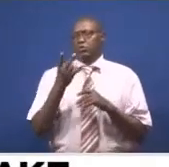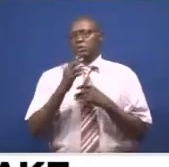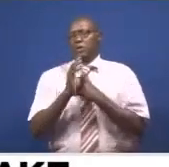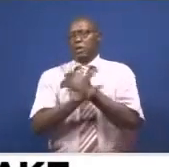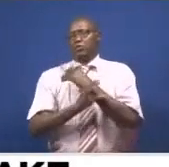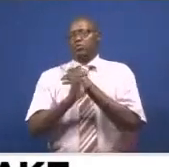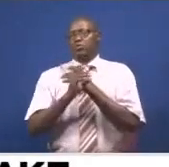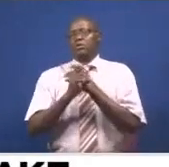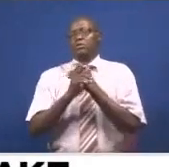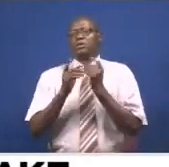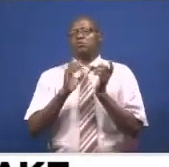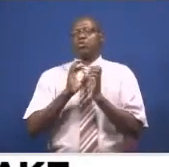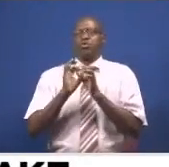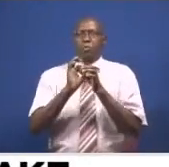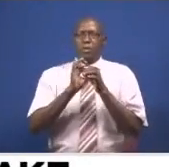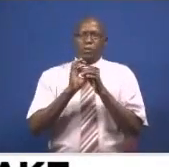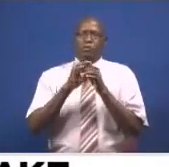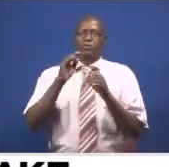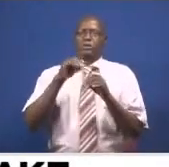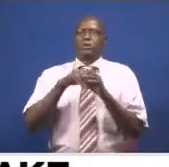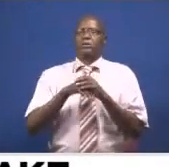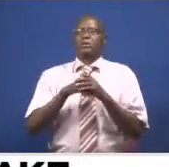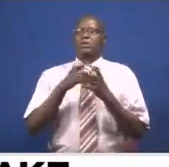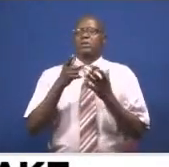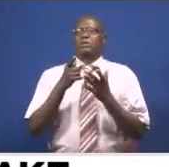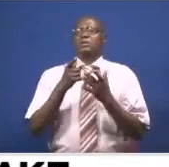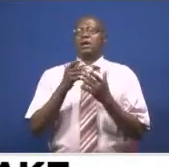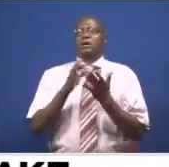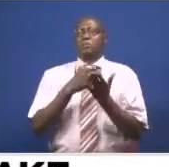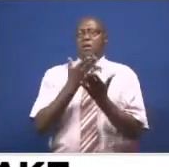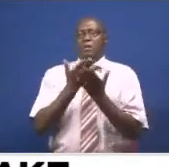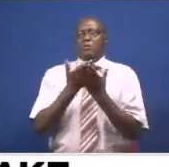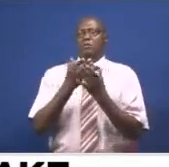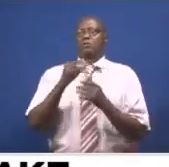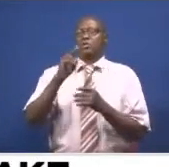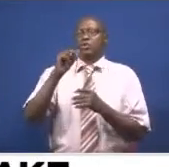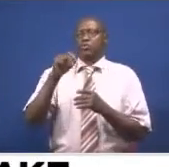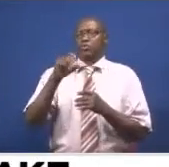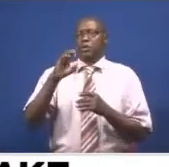cooperation in non-power application of nuclear energy.